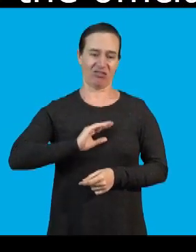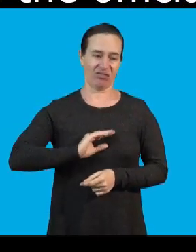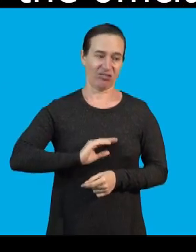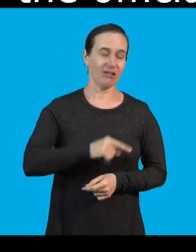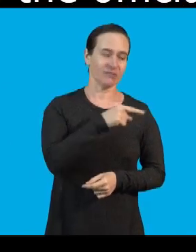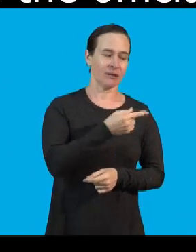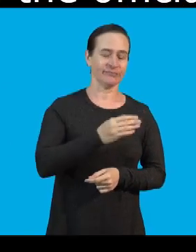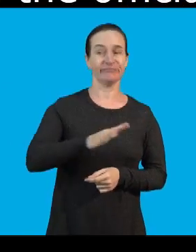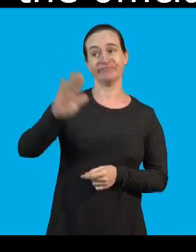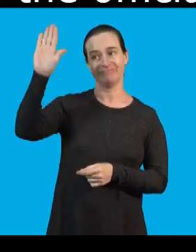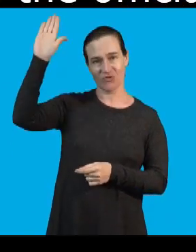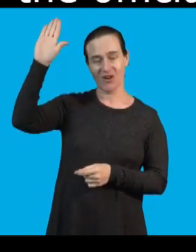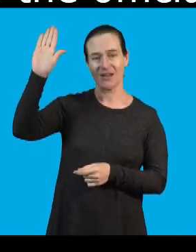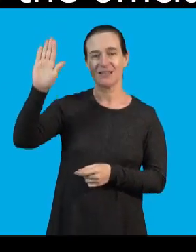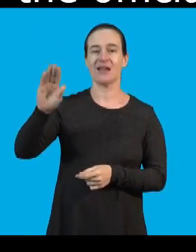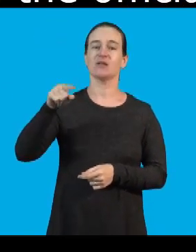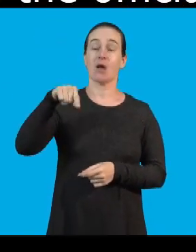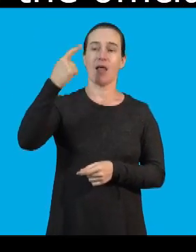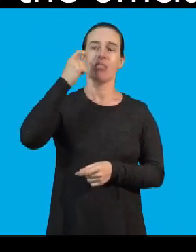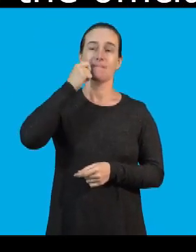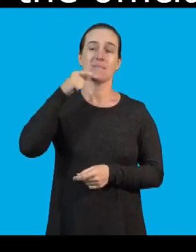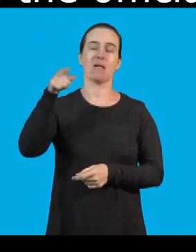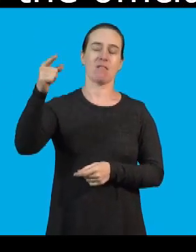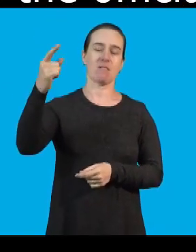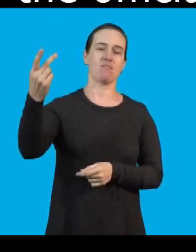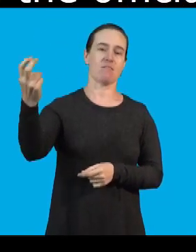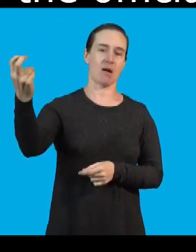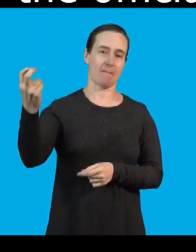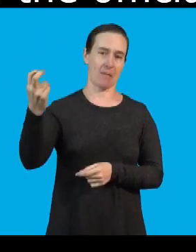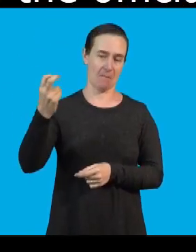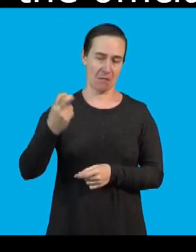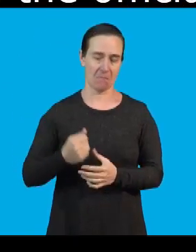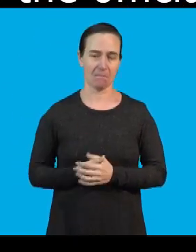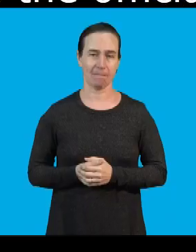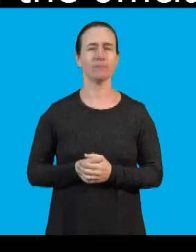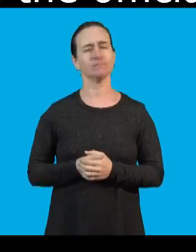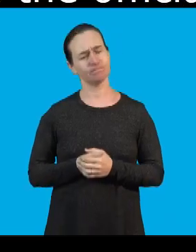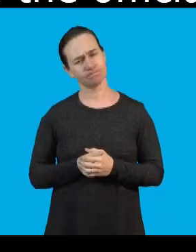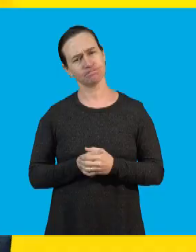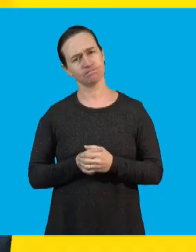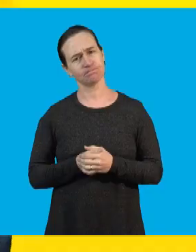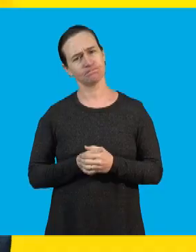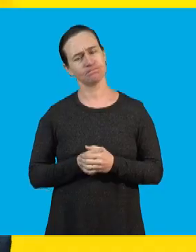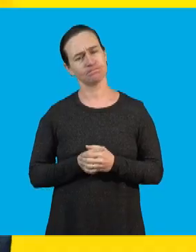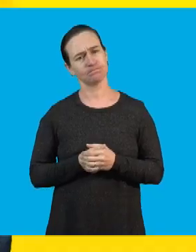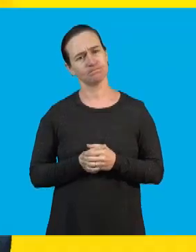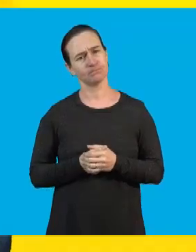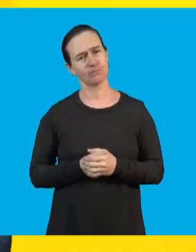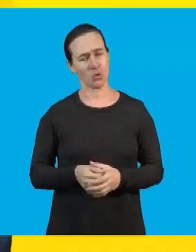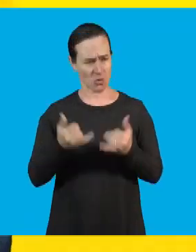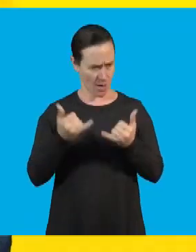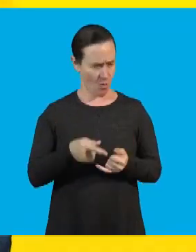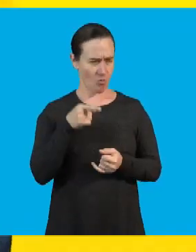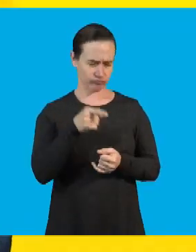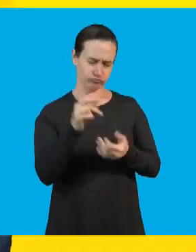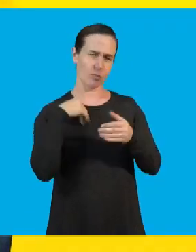the official towards her. Now remember, we're analyzing the scope of the question. So here, we've just read